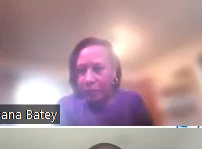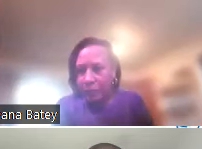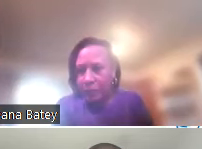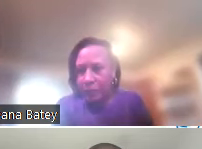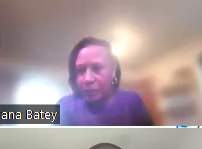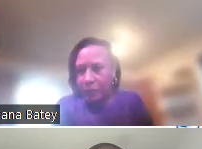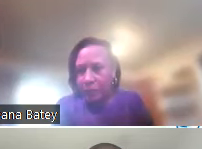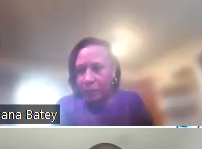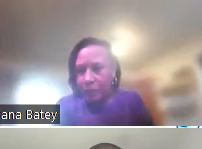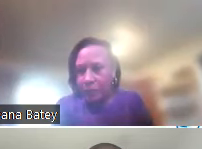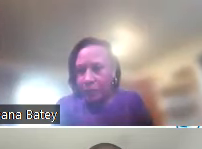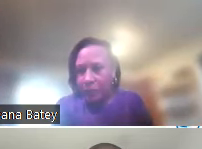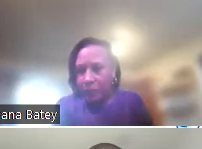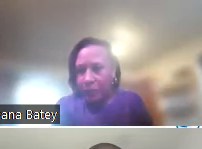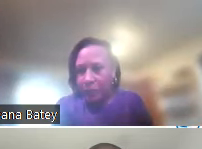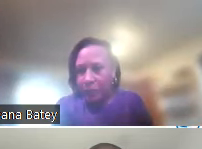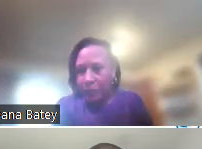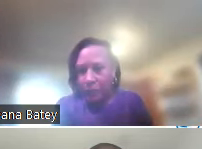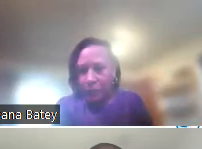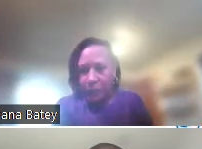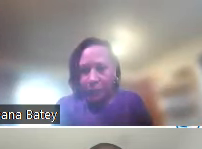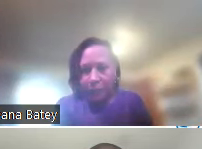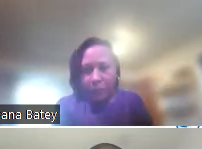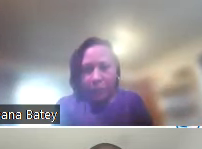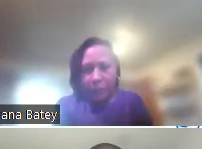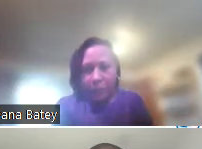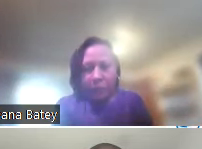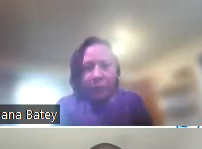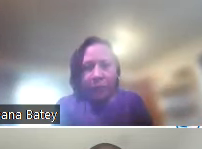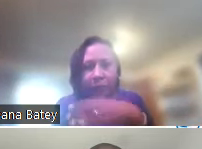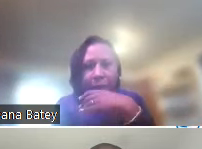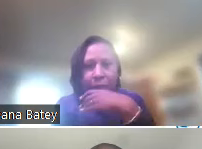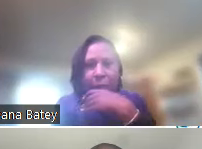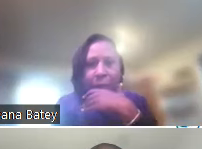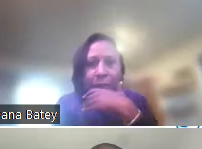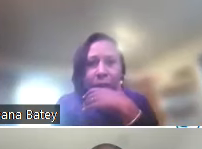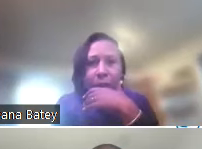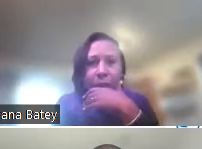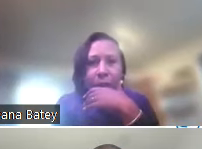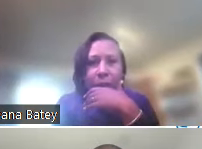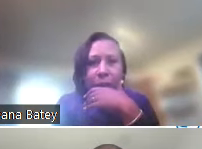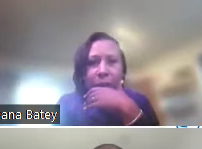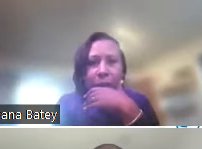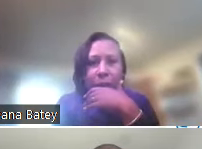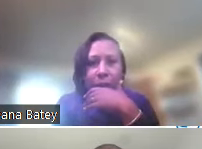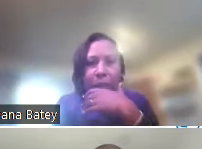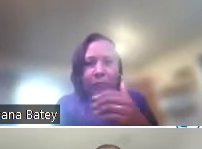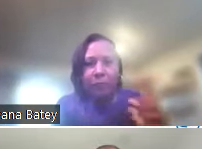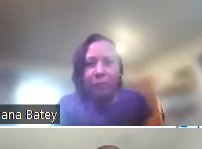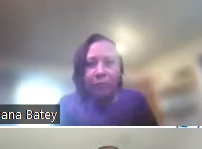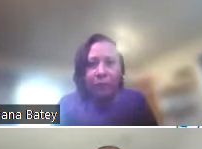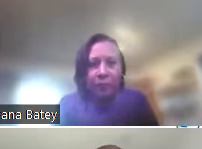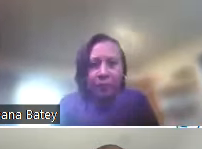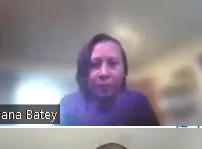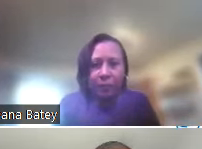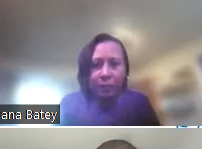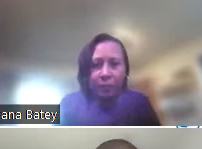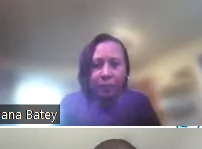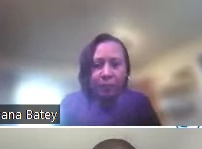access will work together, for example, or maternal health, or access to care, those kind of things. And then the